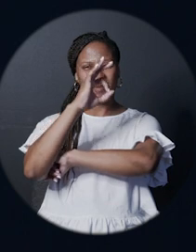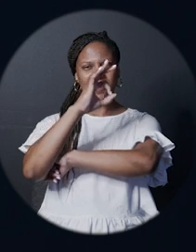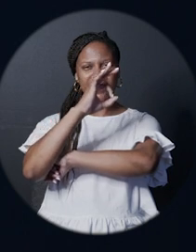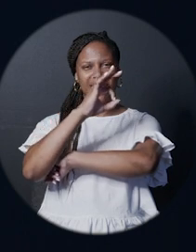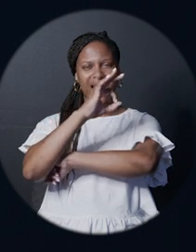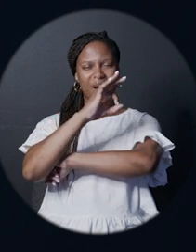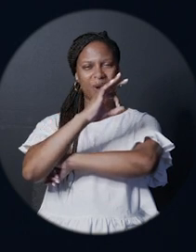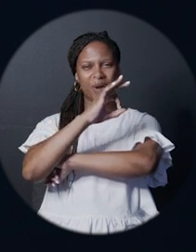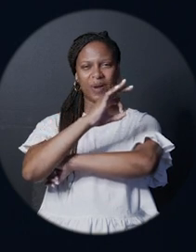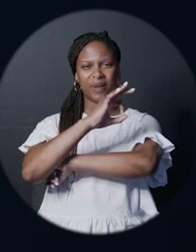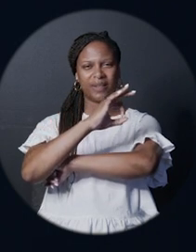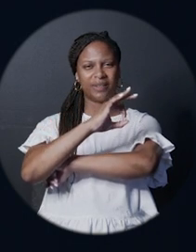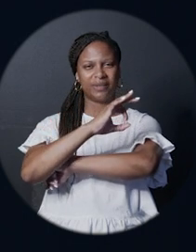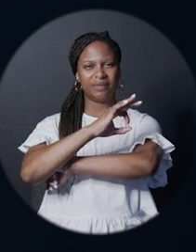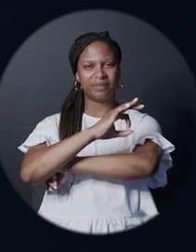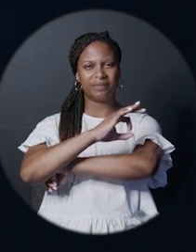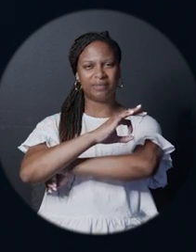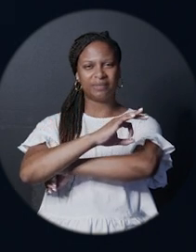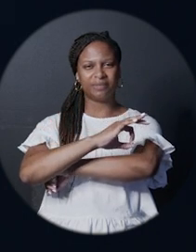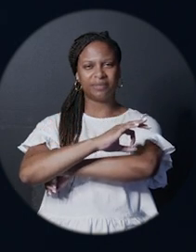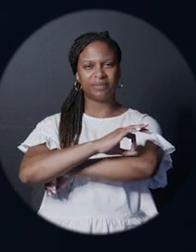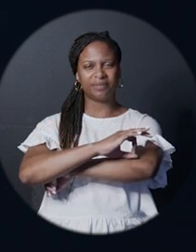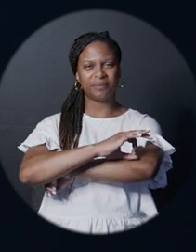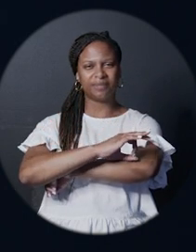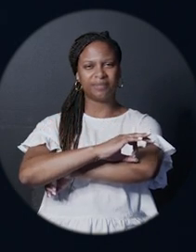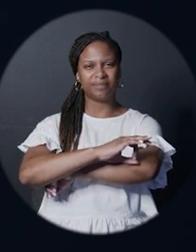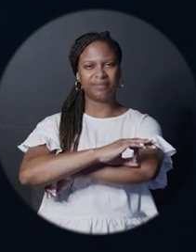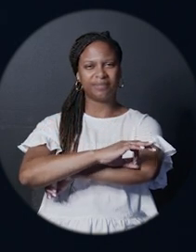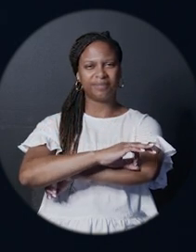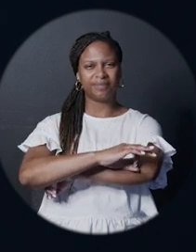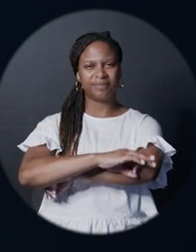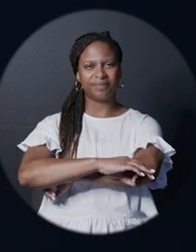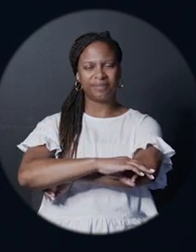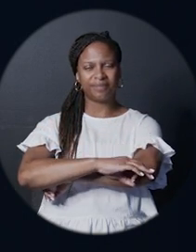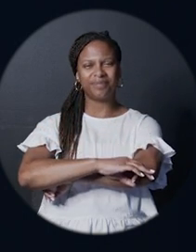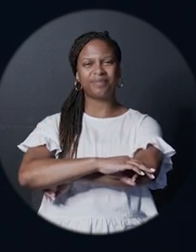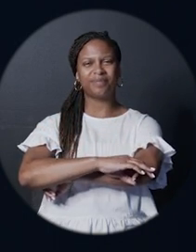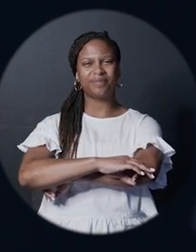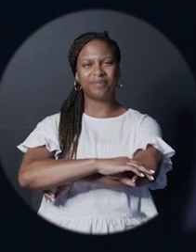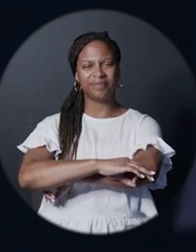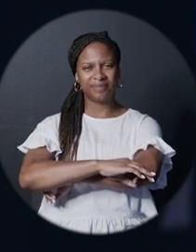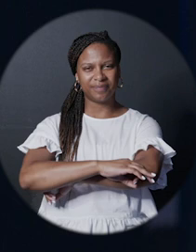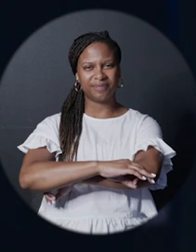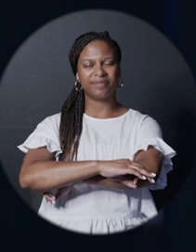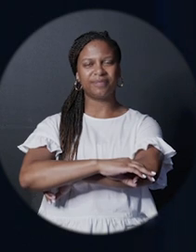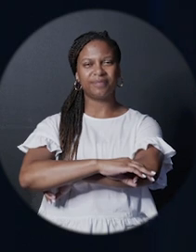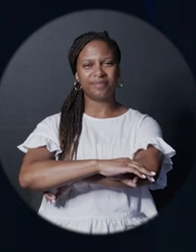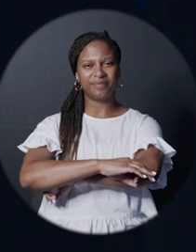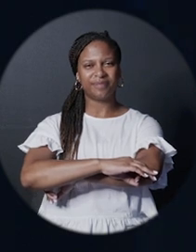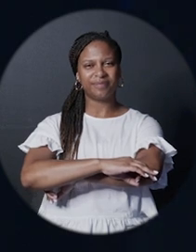to the going down of the same,